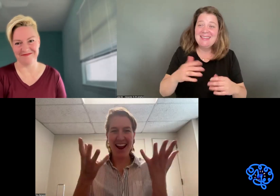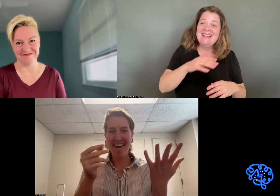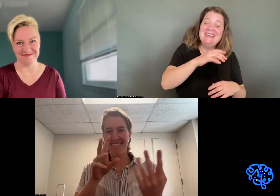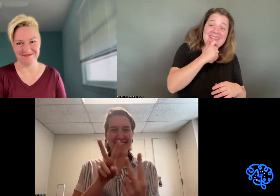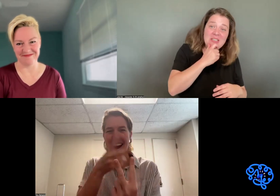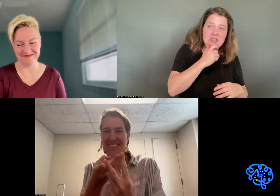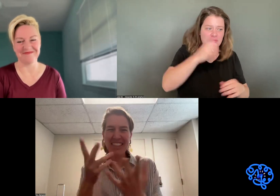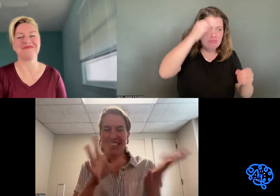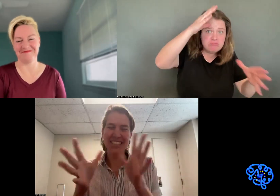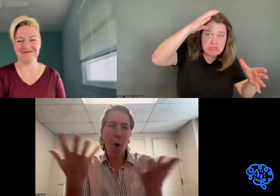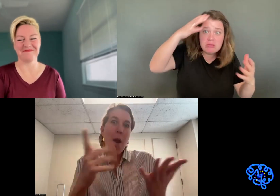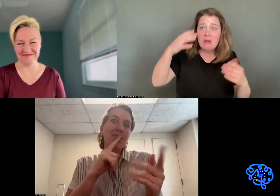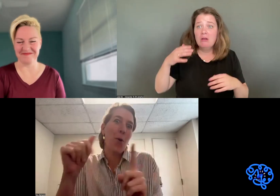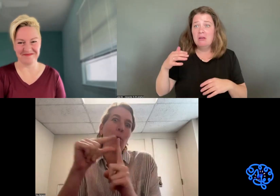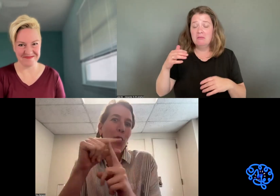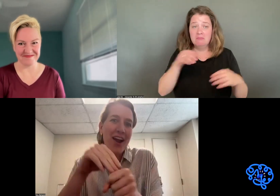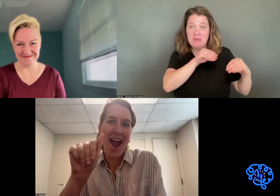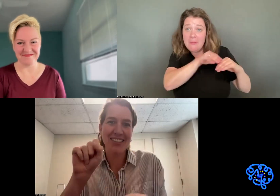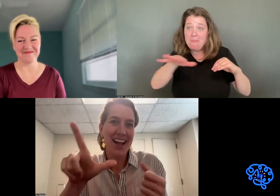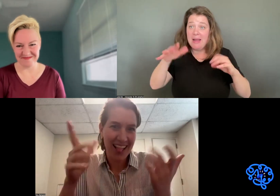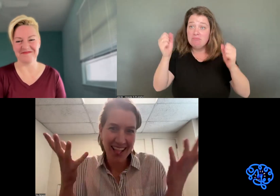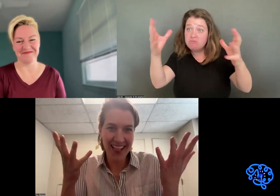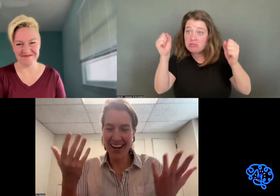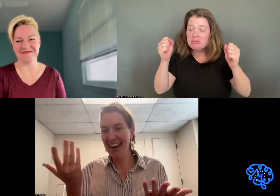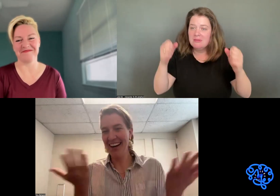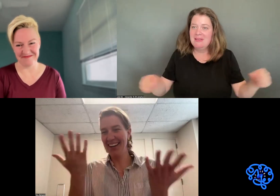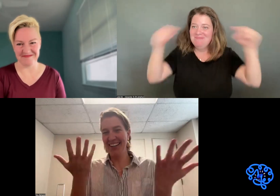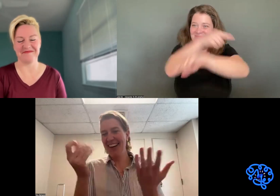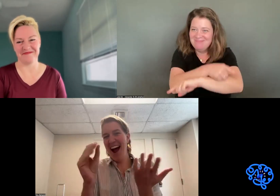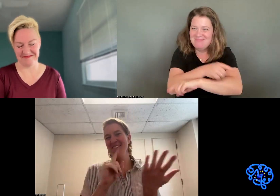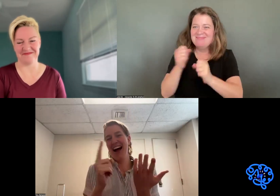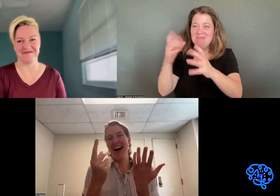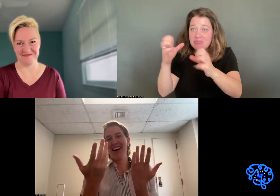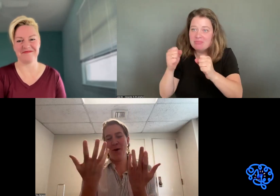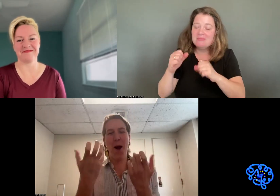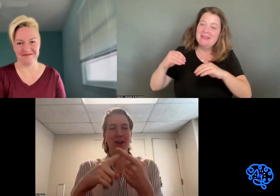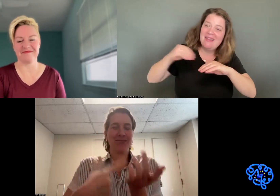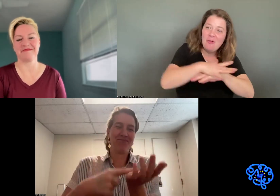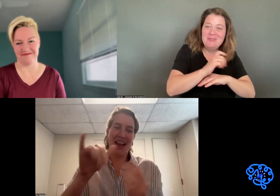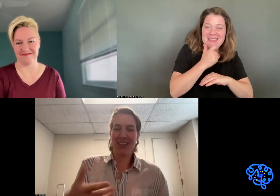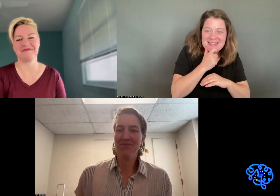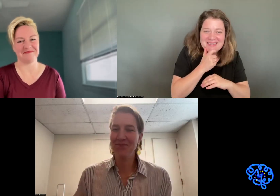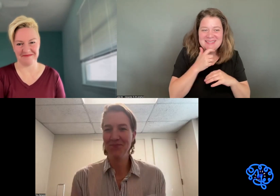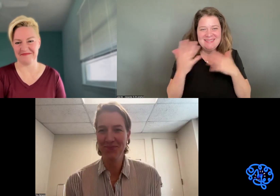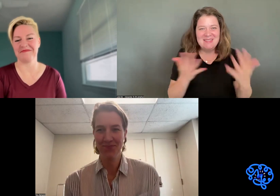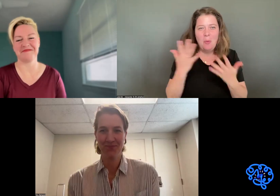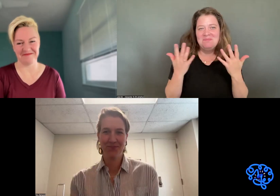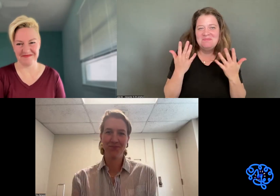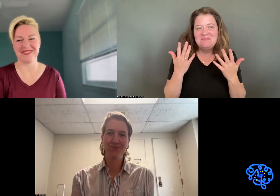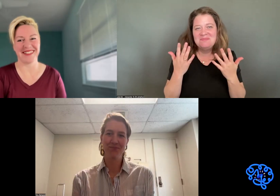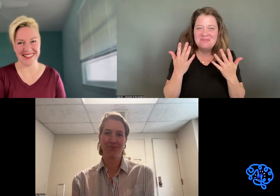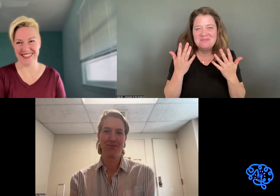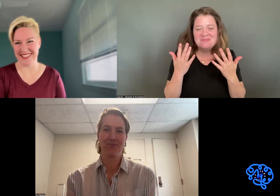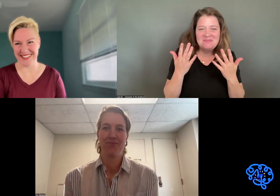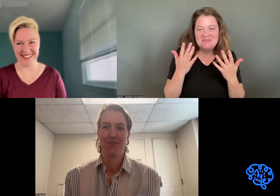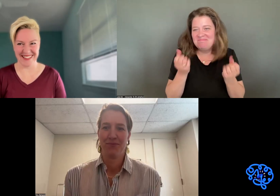may impact their knowledge of ASL and vice versa? And what is the word for that in ASL? I don't know, but I just wanted to offer that